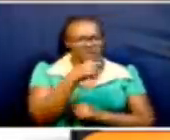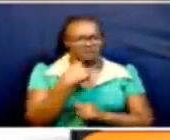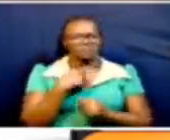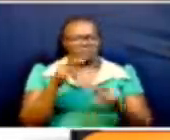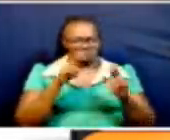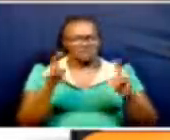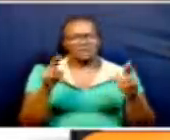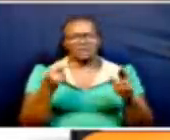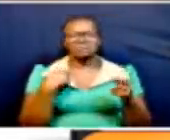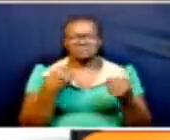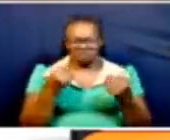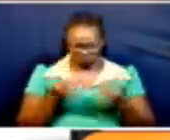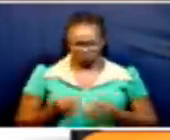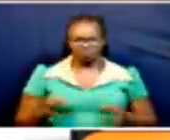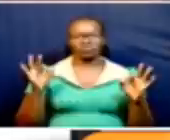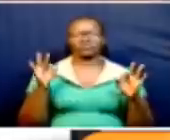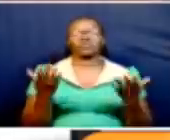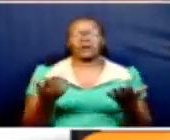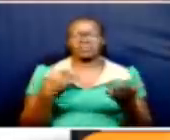audit?